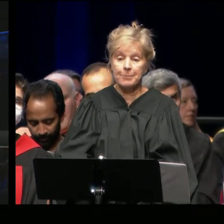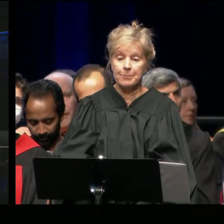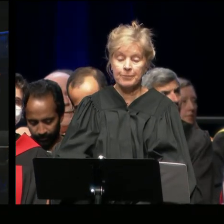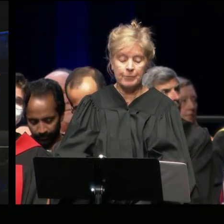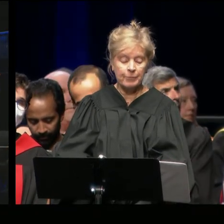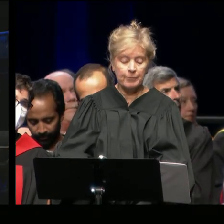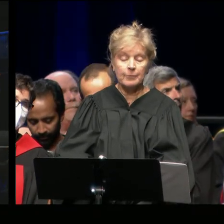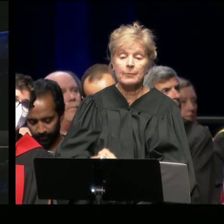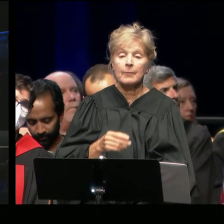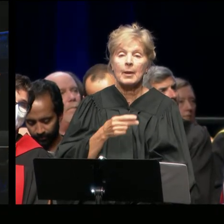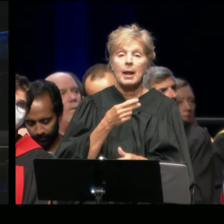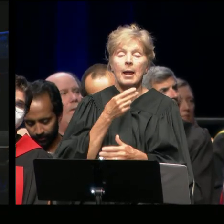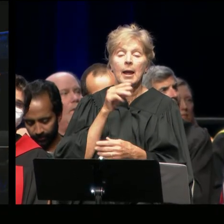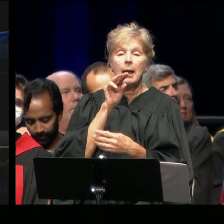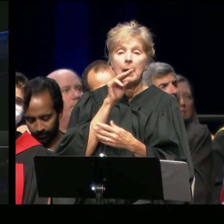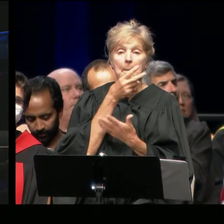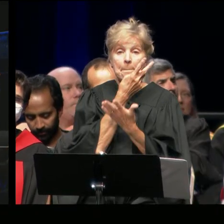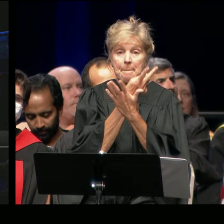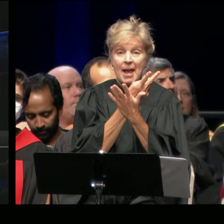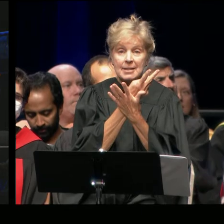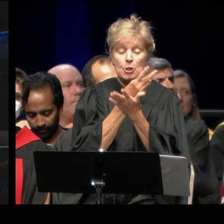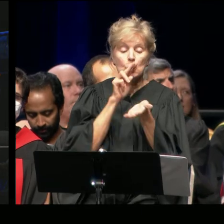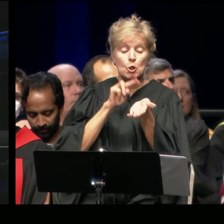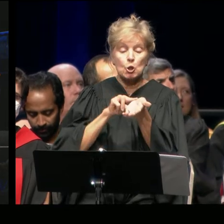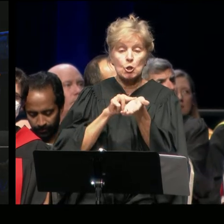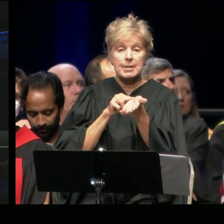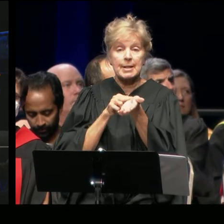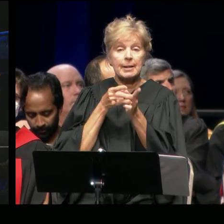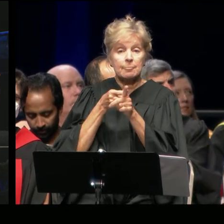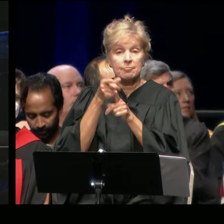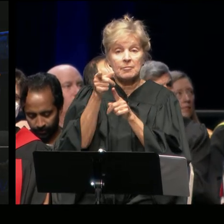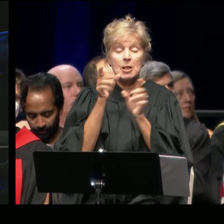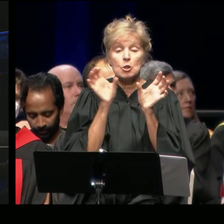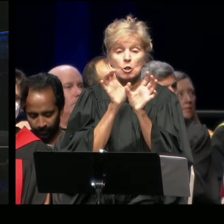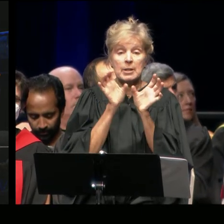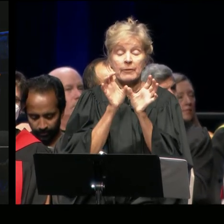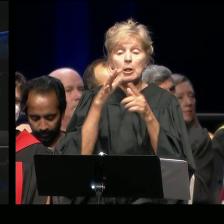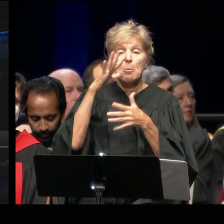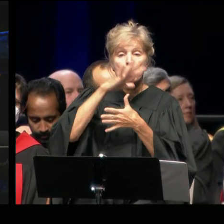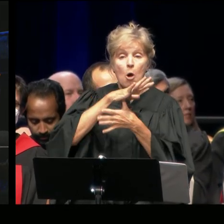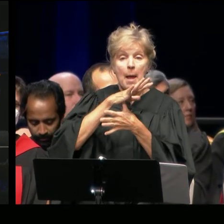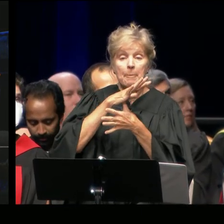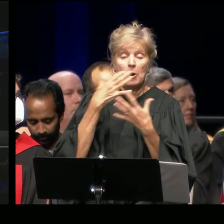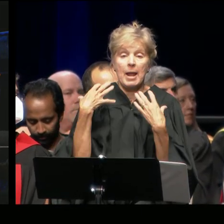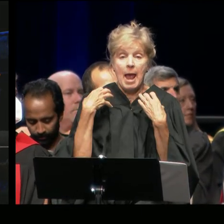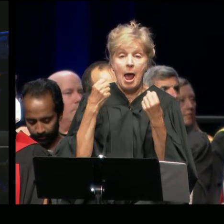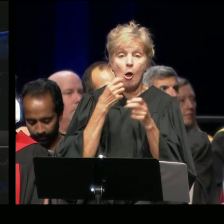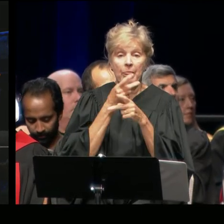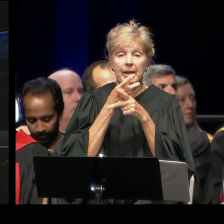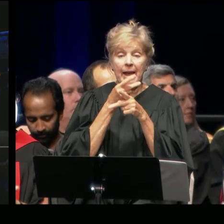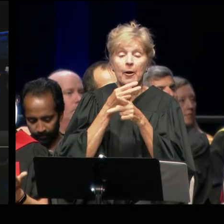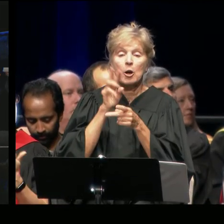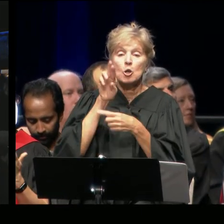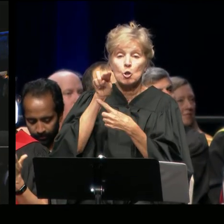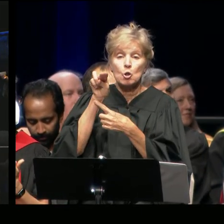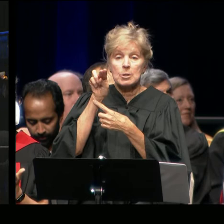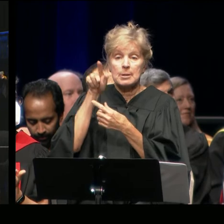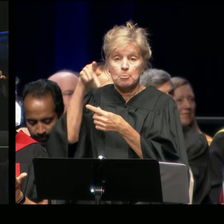Master of Nursing in Nursing, Certificate in Primary Healthcare Nurse Practitioner.